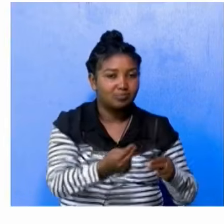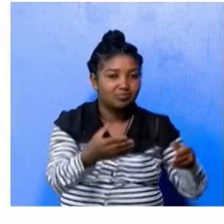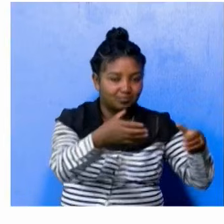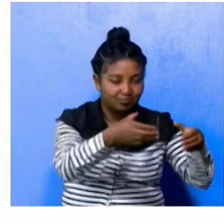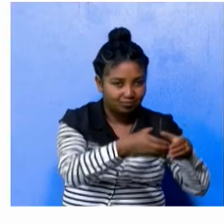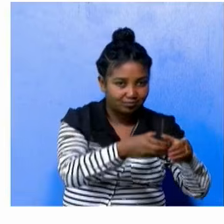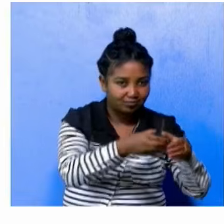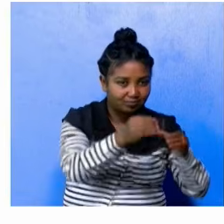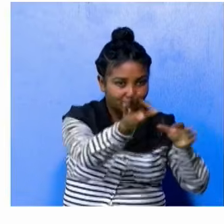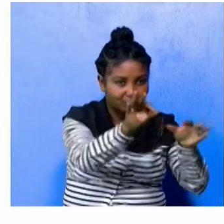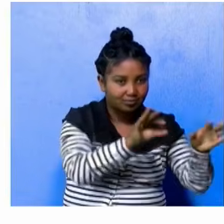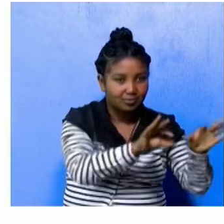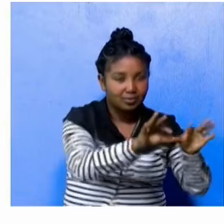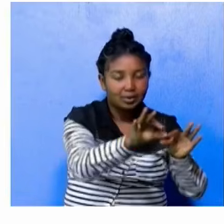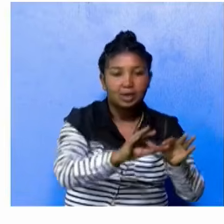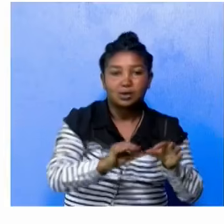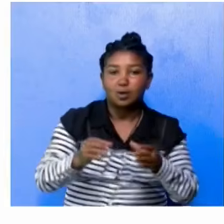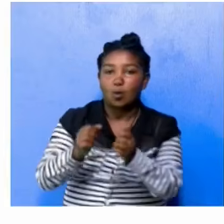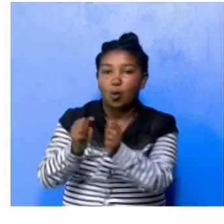and